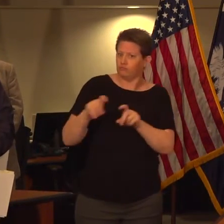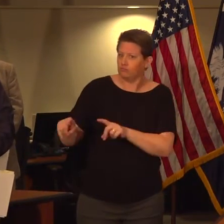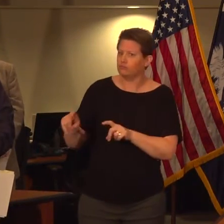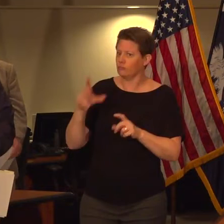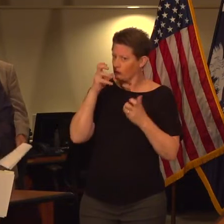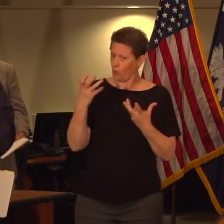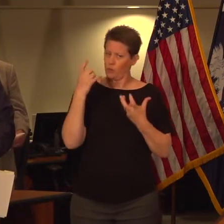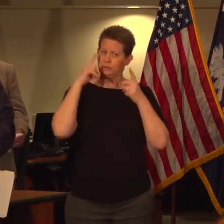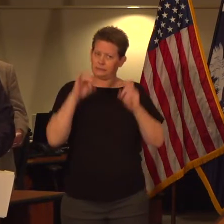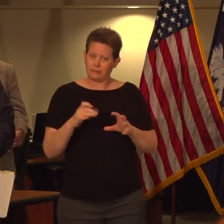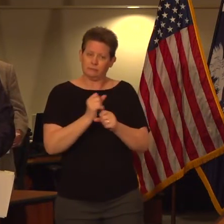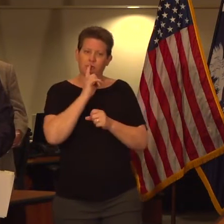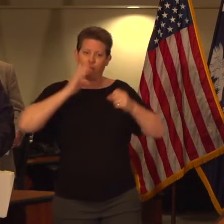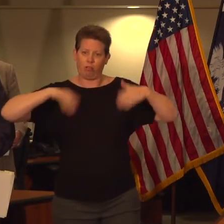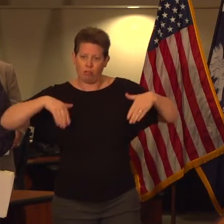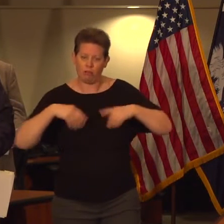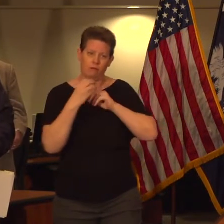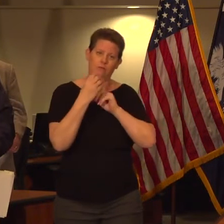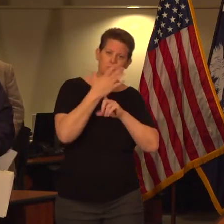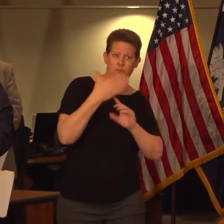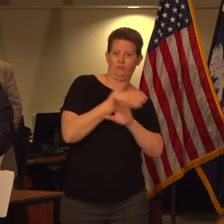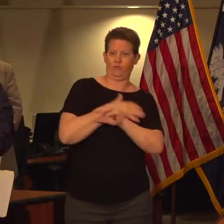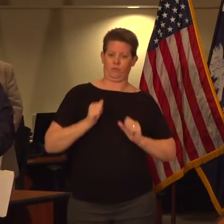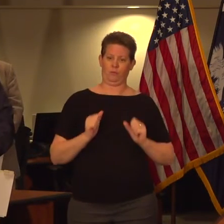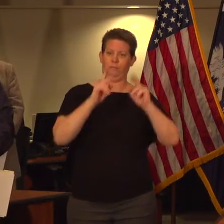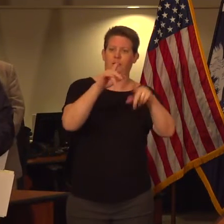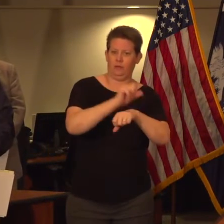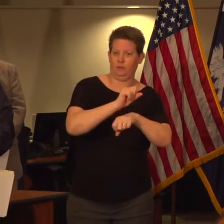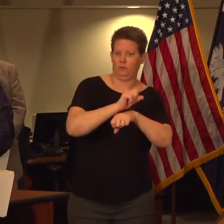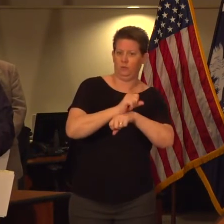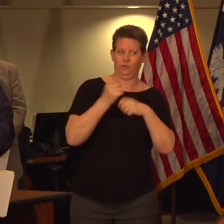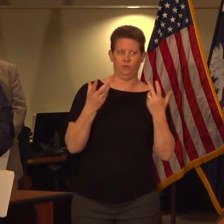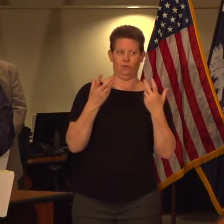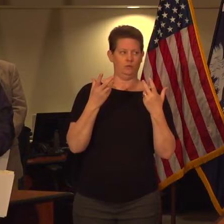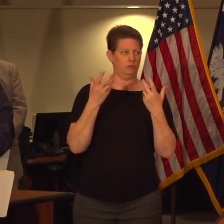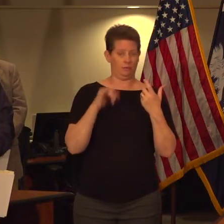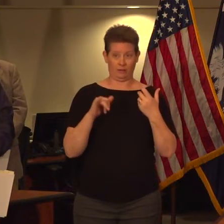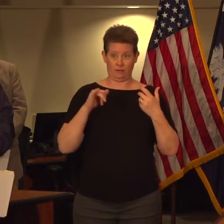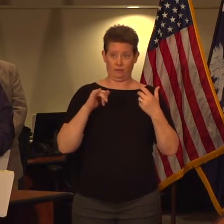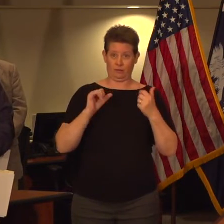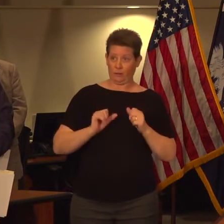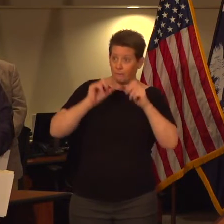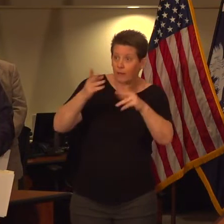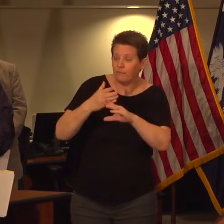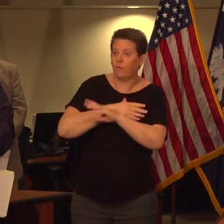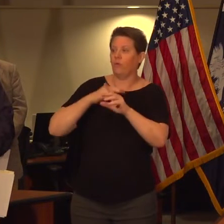like one to make sure they haven't been exposed before they risk the potential to expose their coworkers or customers that come into their